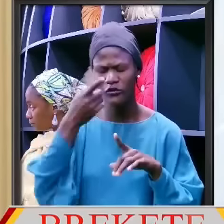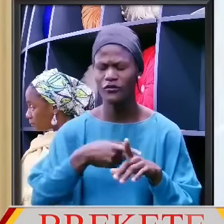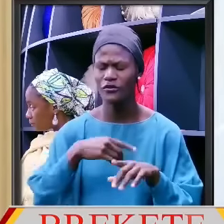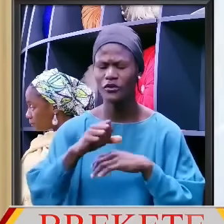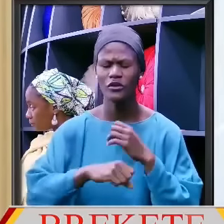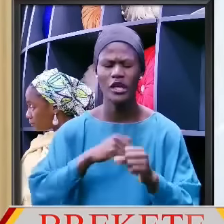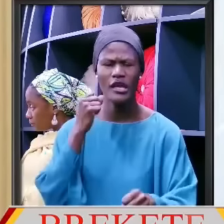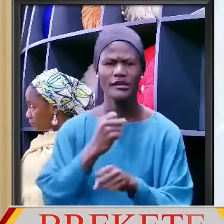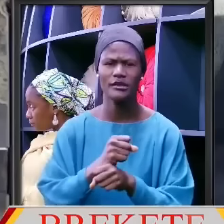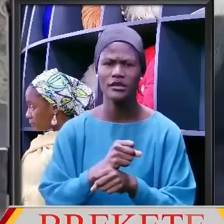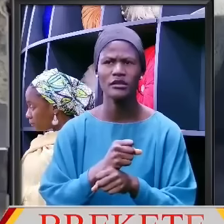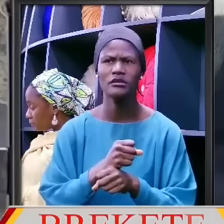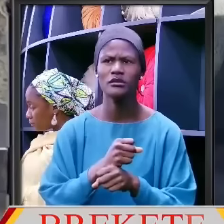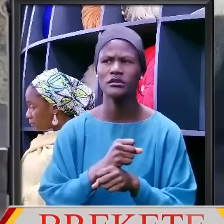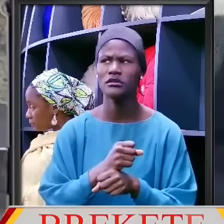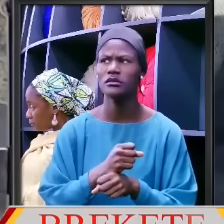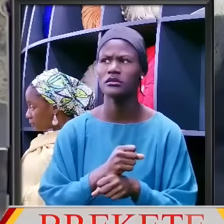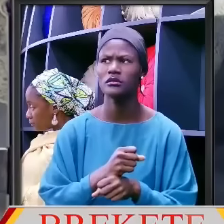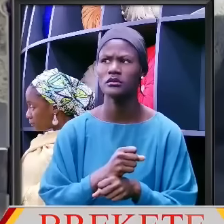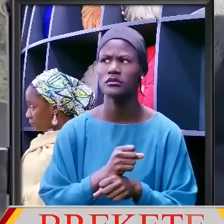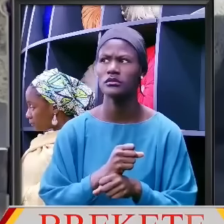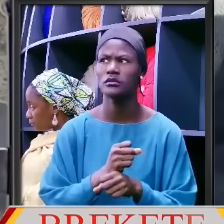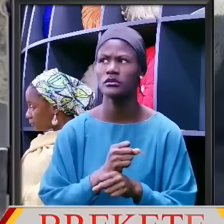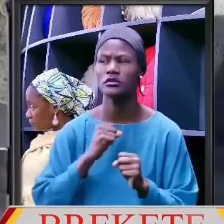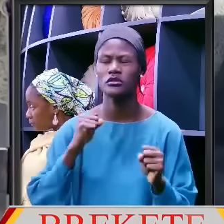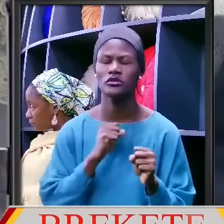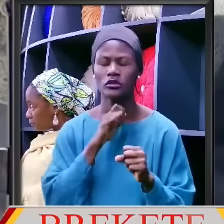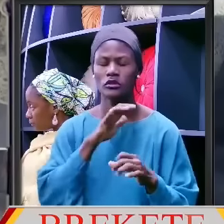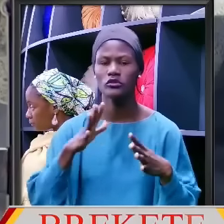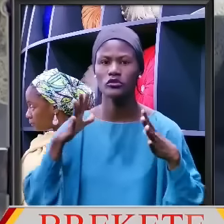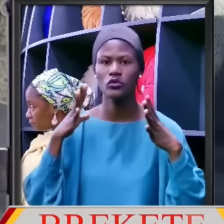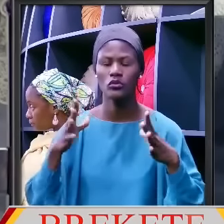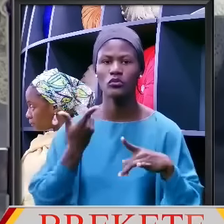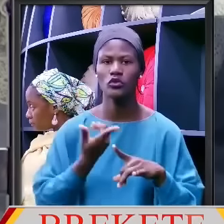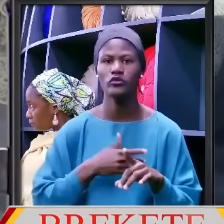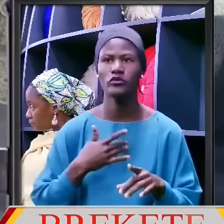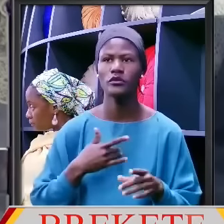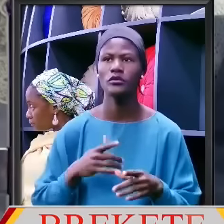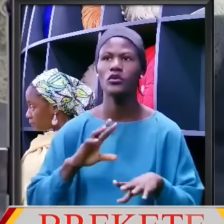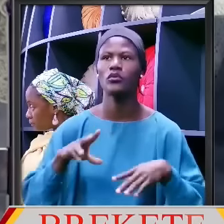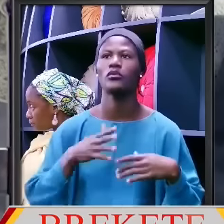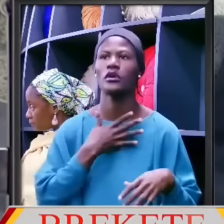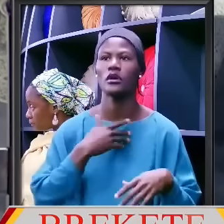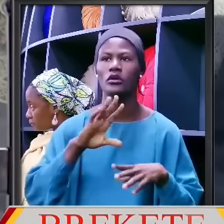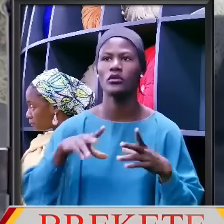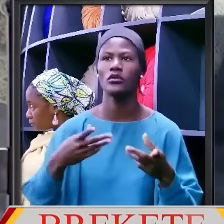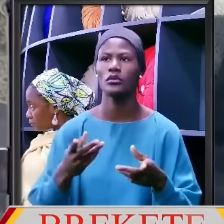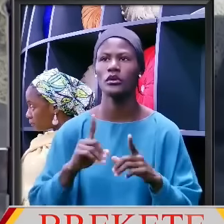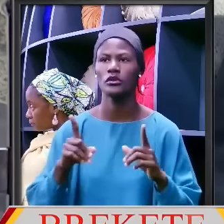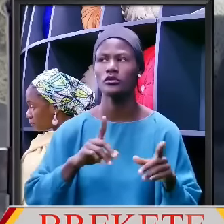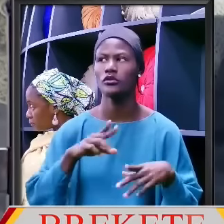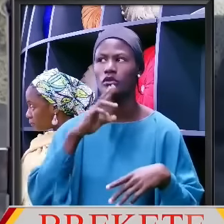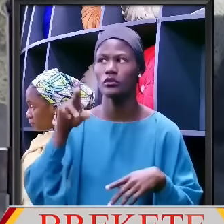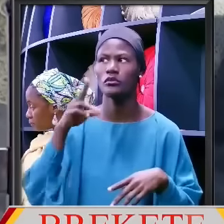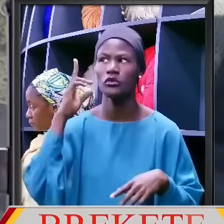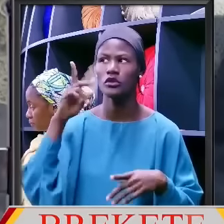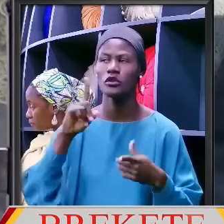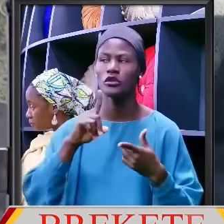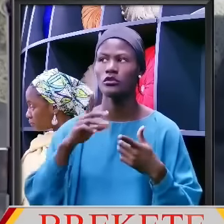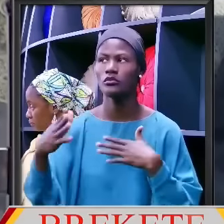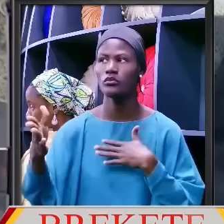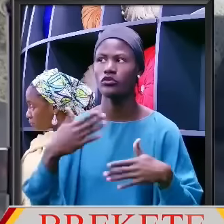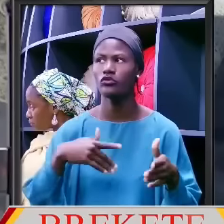years. The so shock. The shock is too much for me. So where and where you don't report and before you carry the matter come